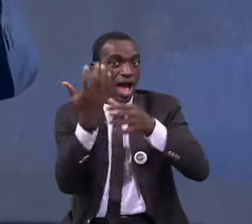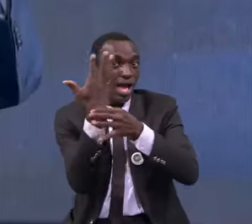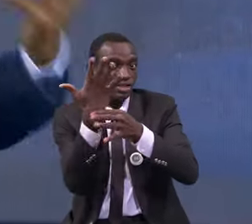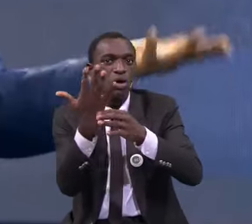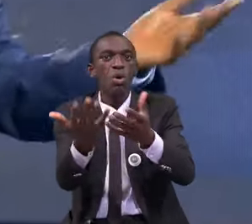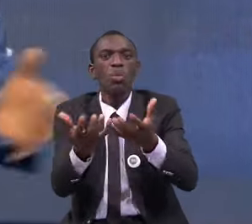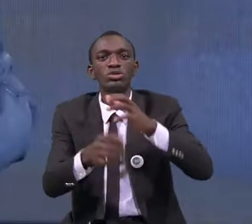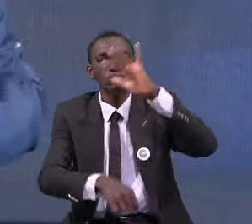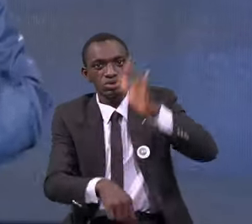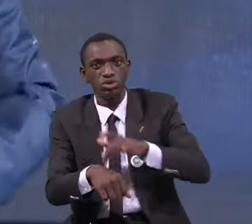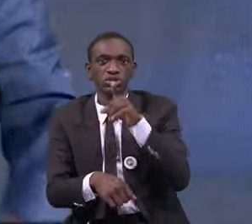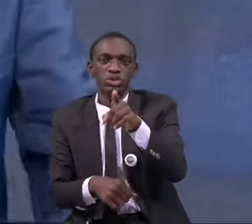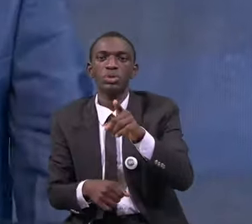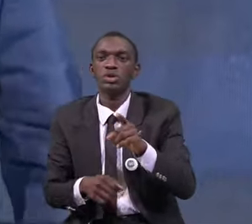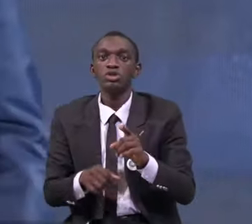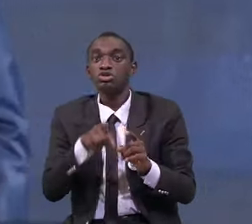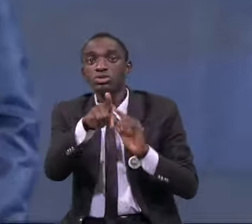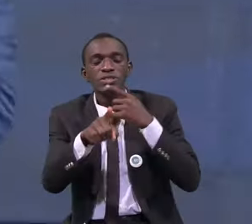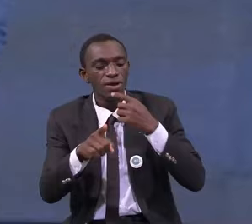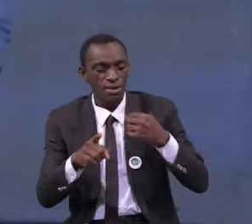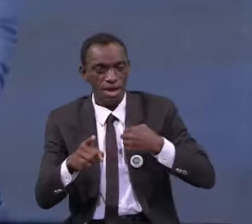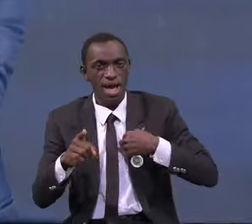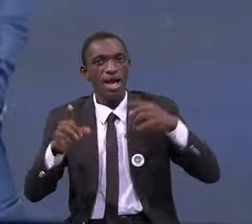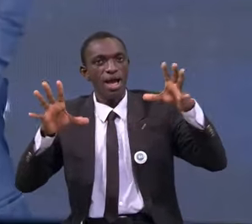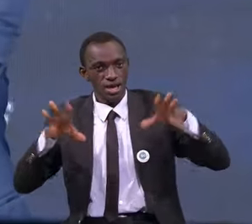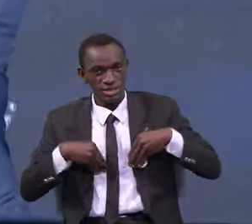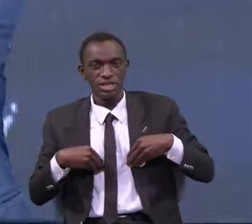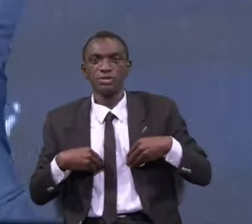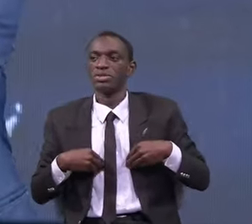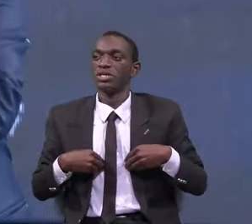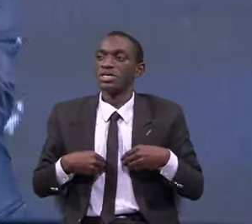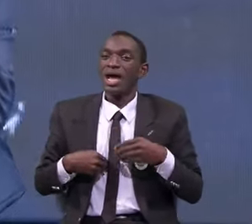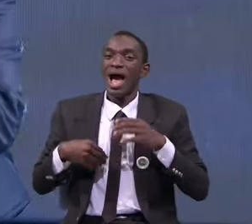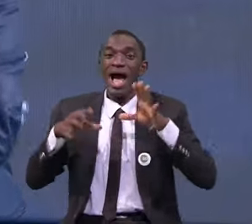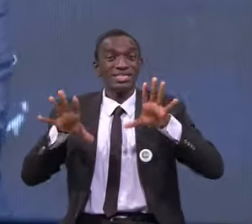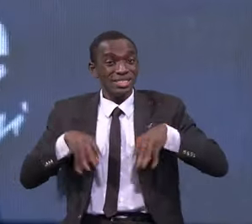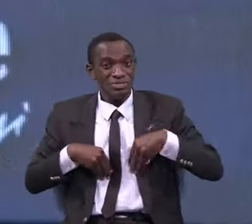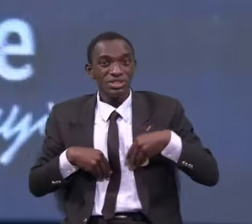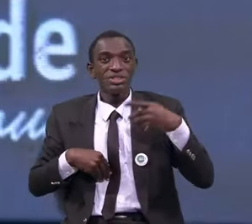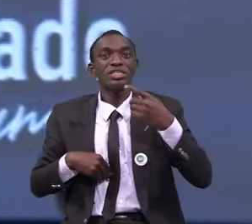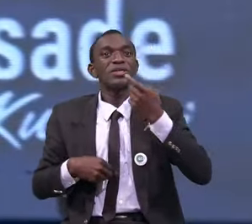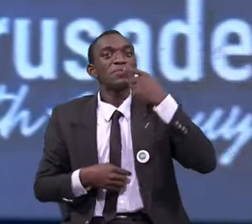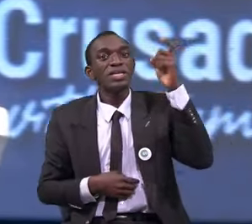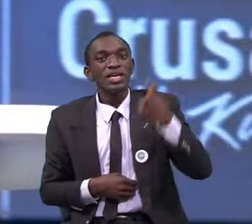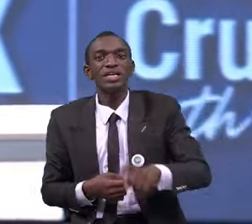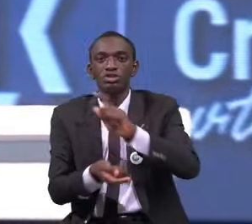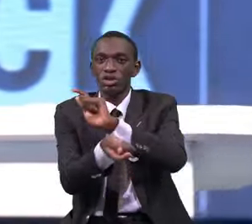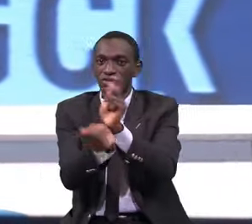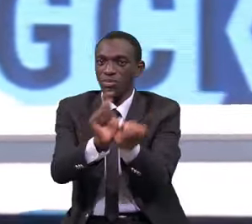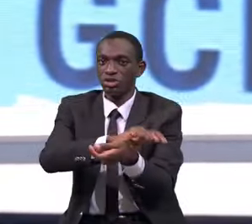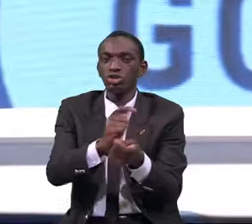I accept. Accepting decreed transformation through the divine